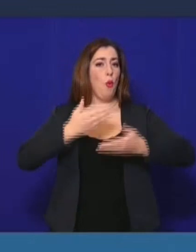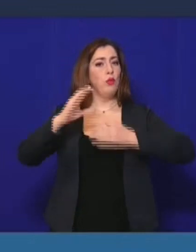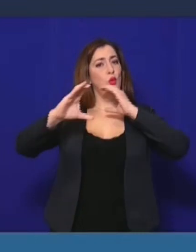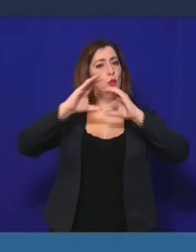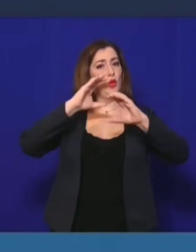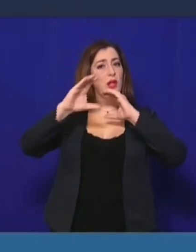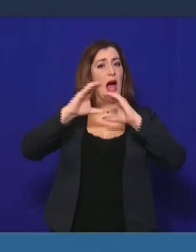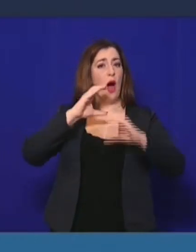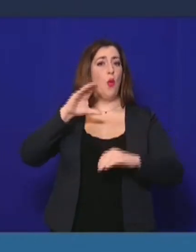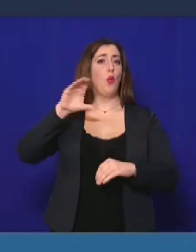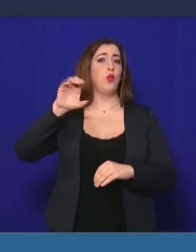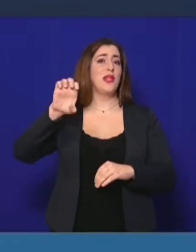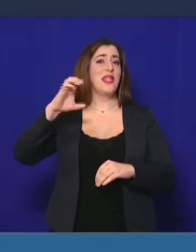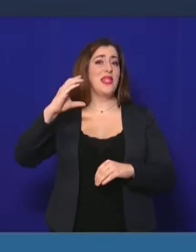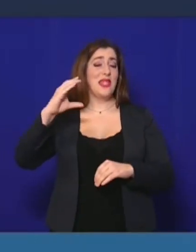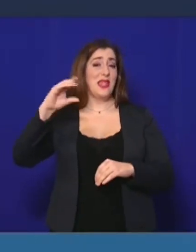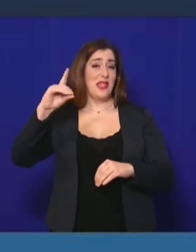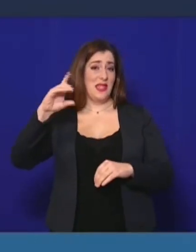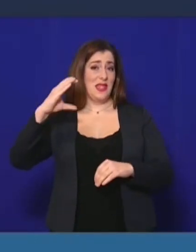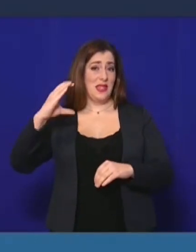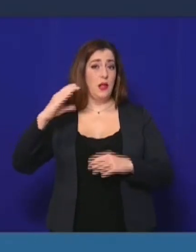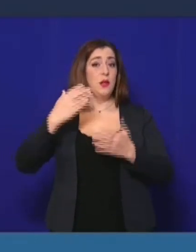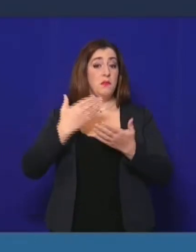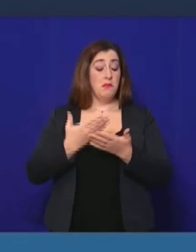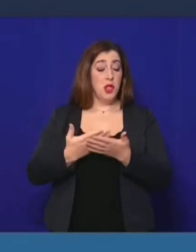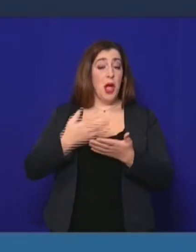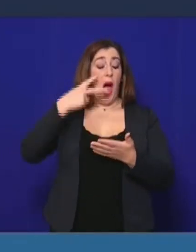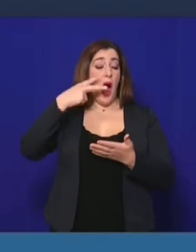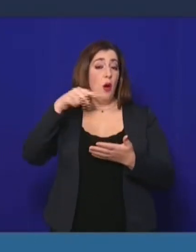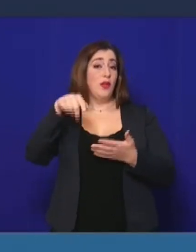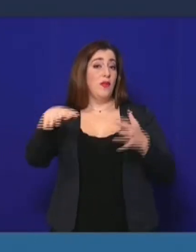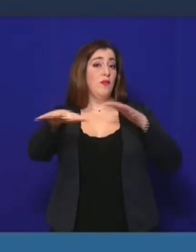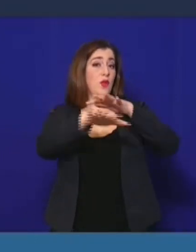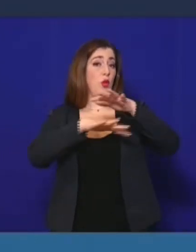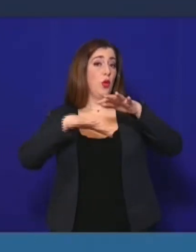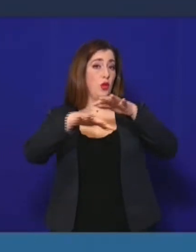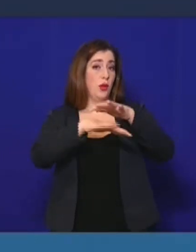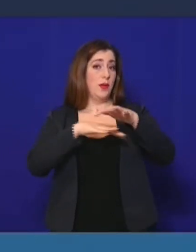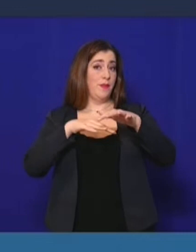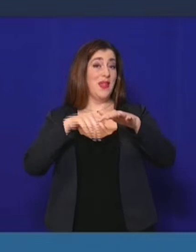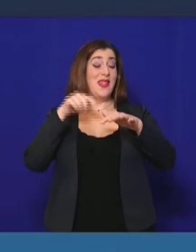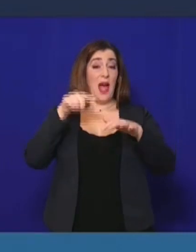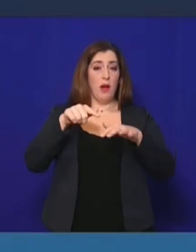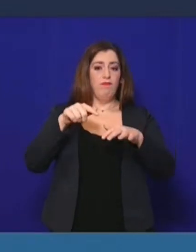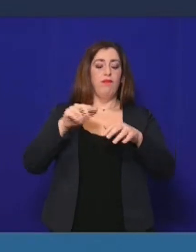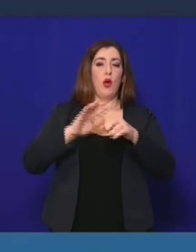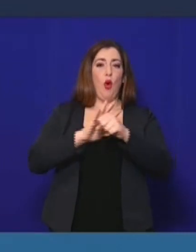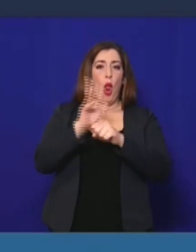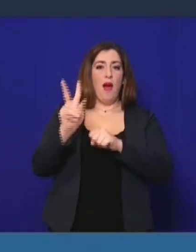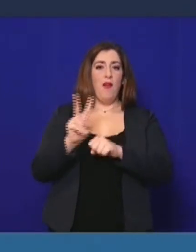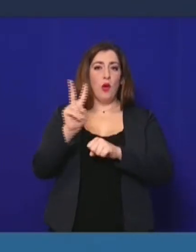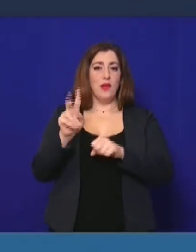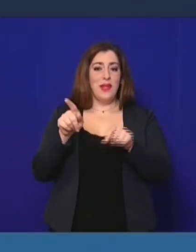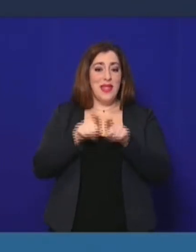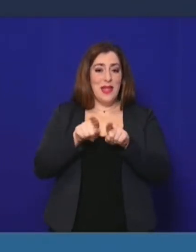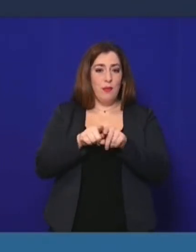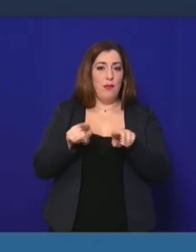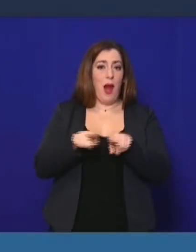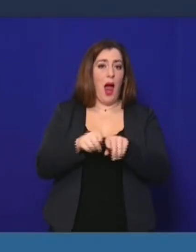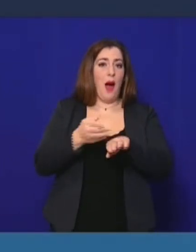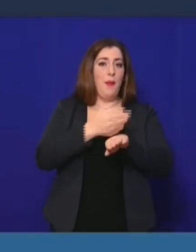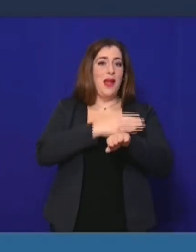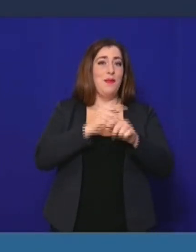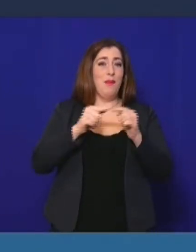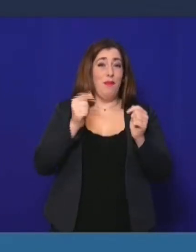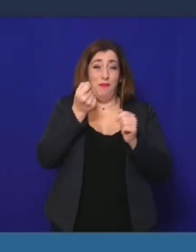anka meta konna qegħdin naraw din is-sitwazzjoni ta' dan il-varjant propju li instab fl-Ingilterra mill-ewwel